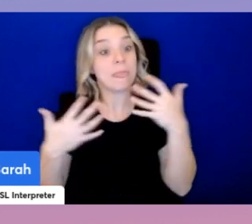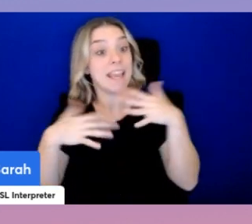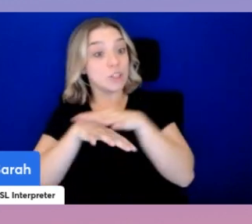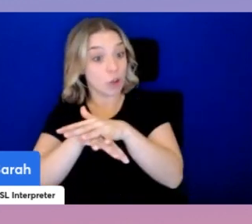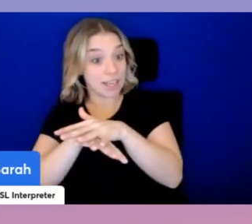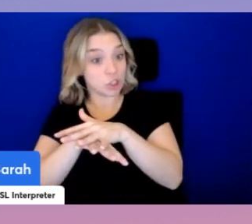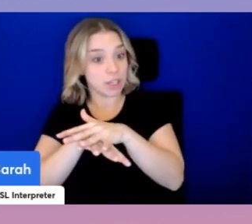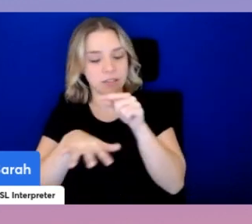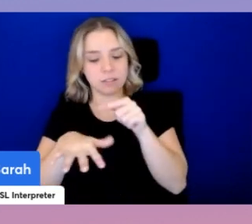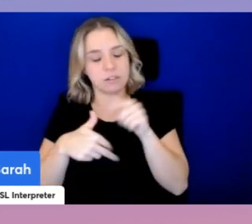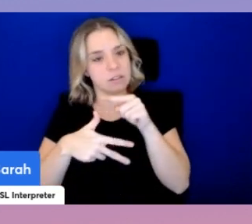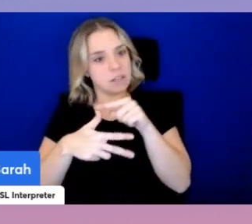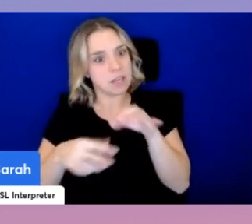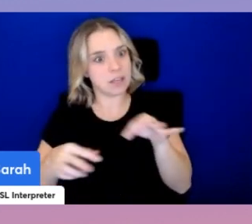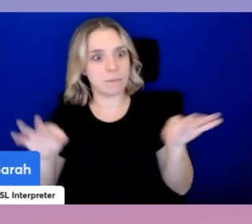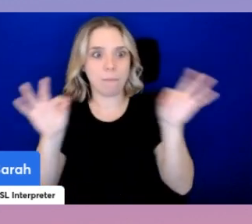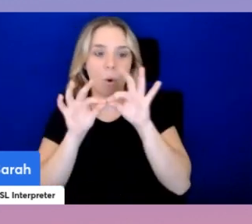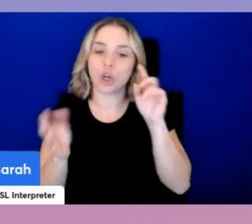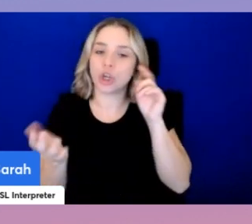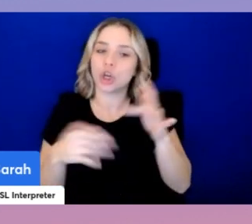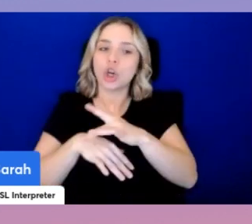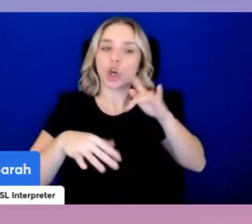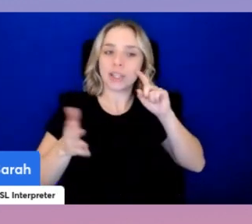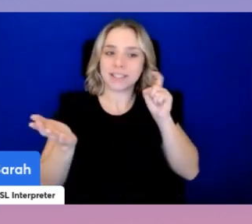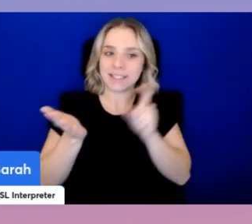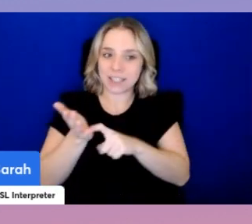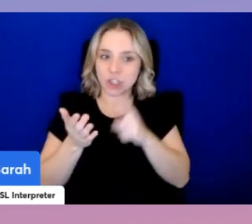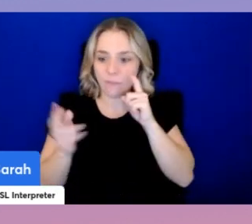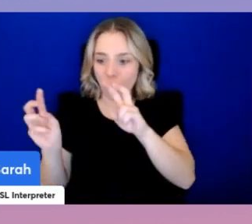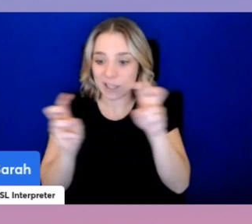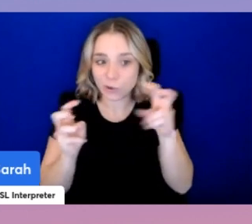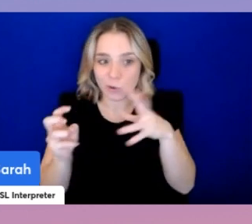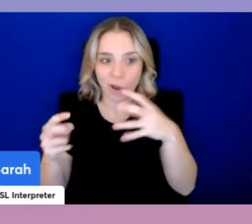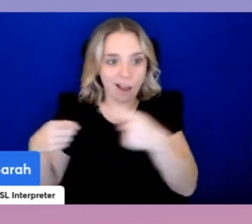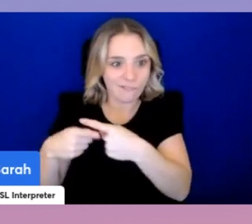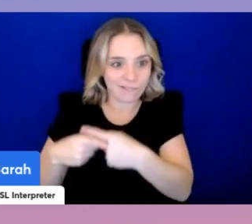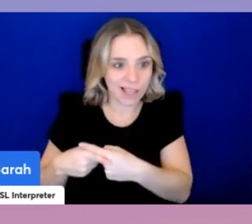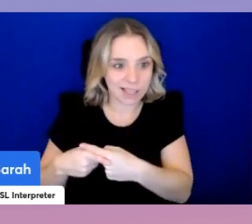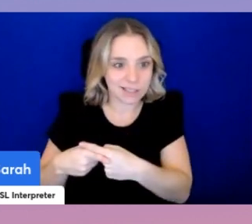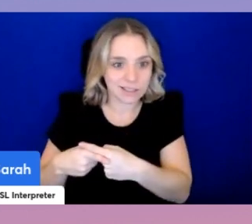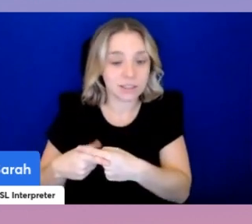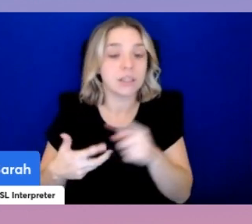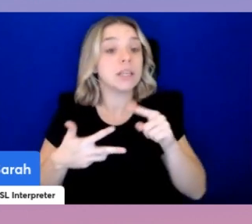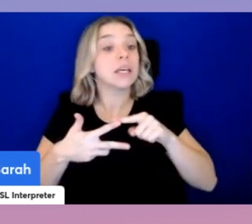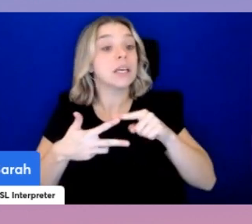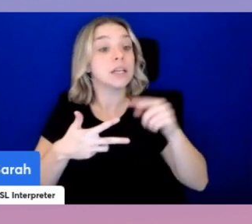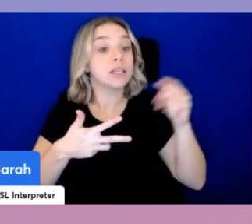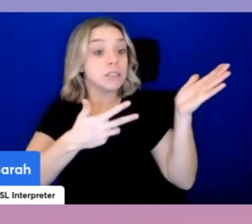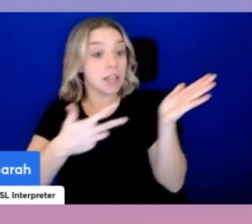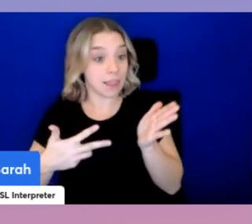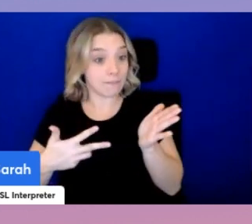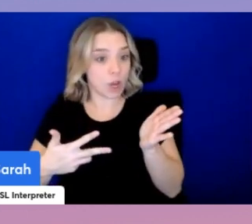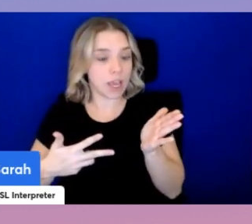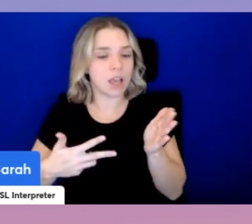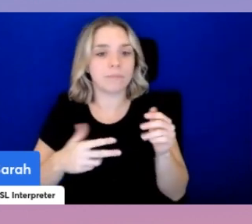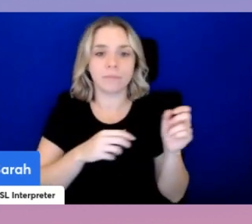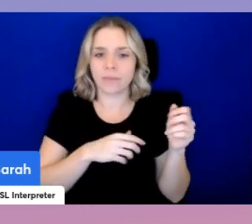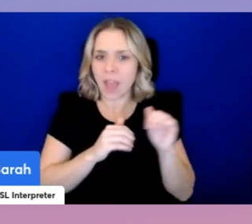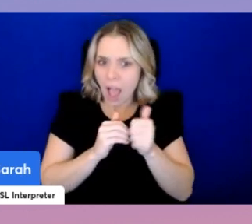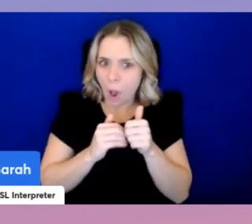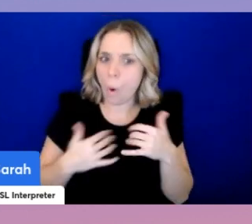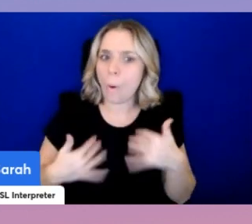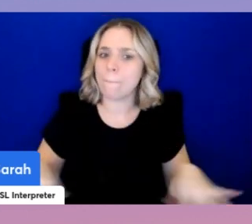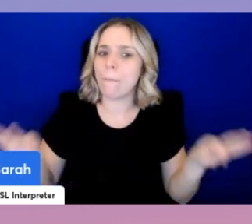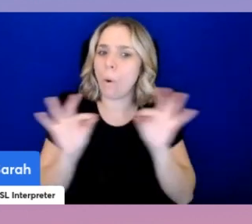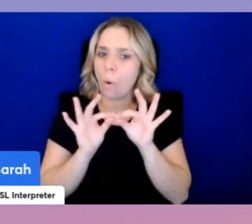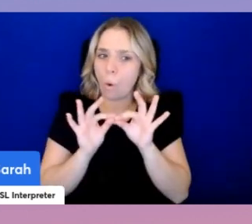importance for early detection of issue and conflict. And the delivery is to import how important it